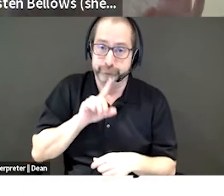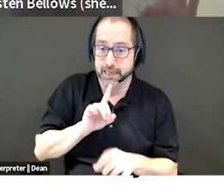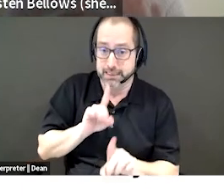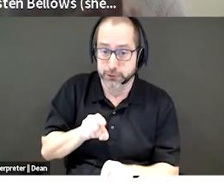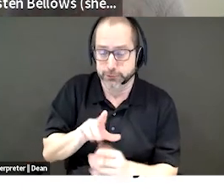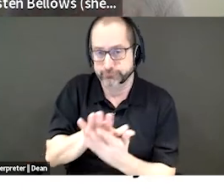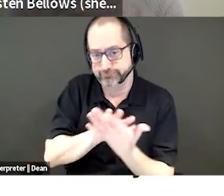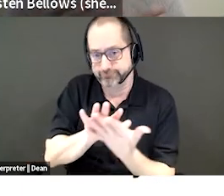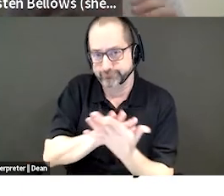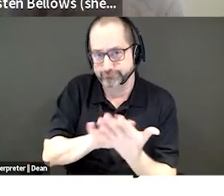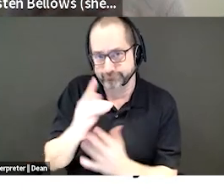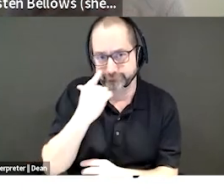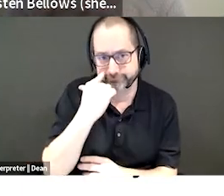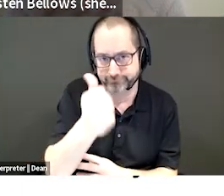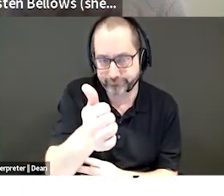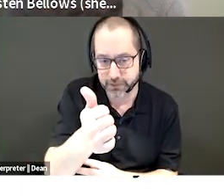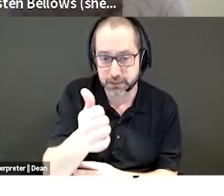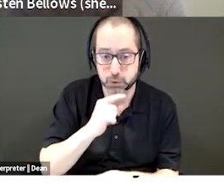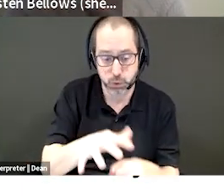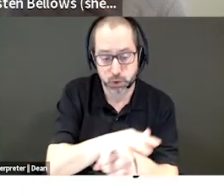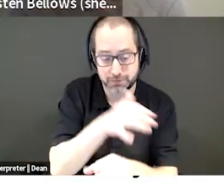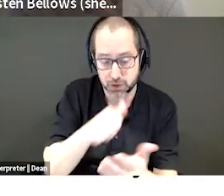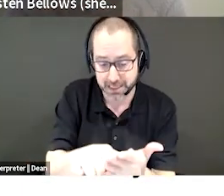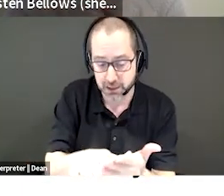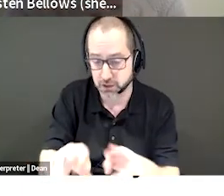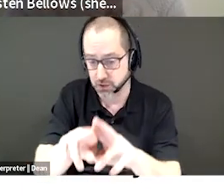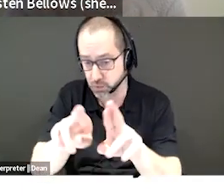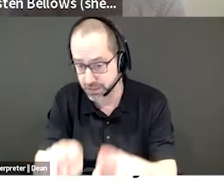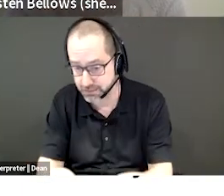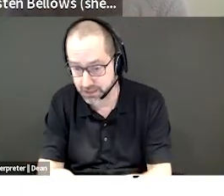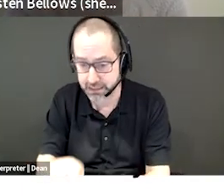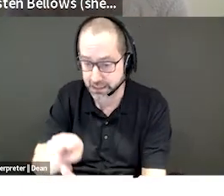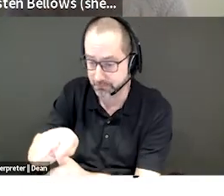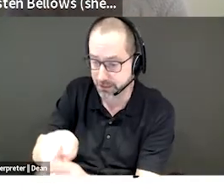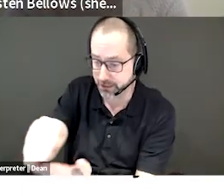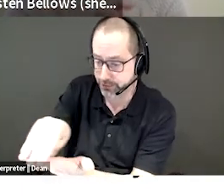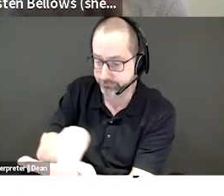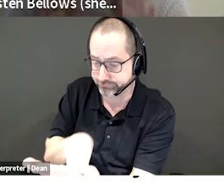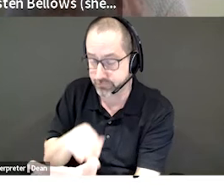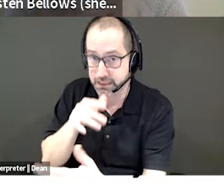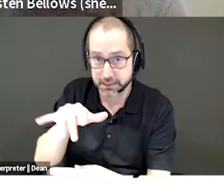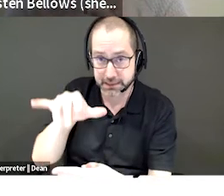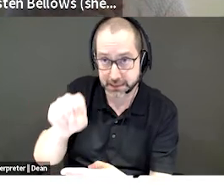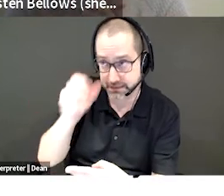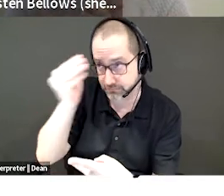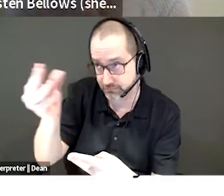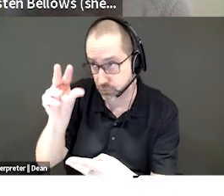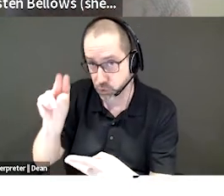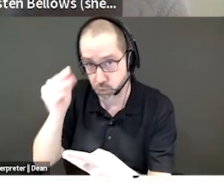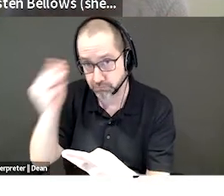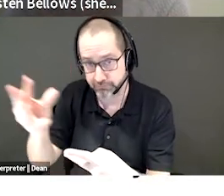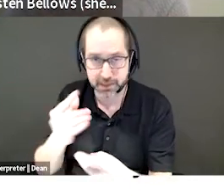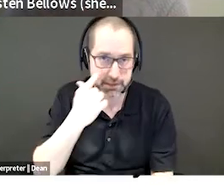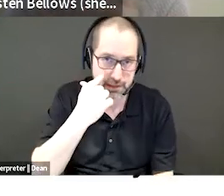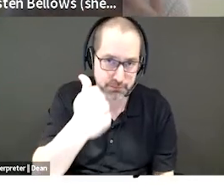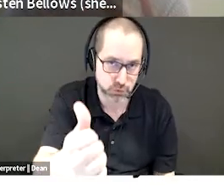your resume, your cover letter, or the application, it's up to you at that point if you think it's